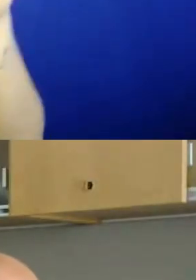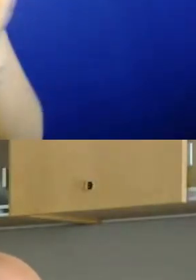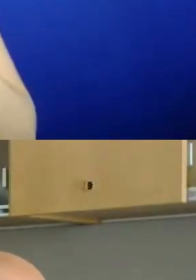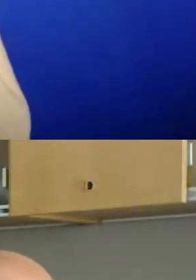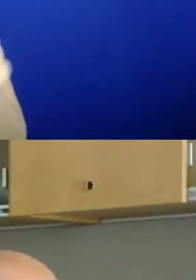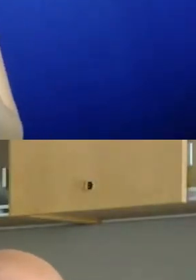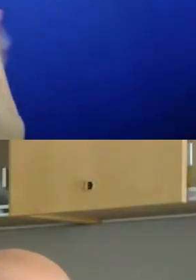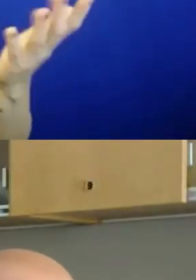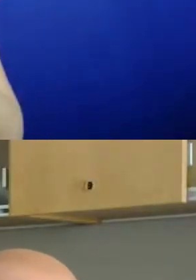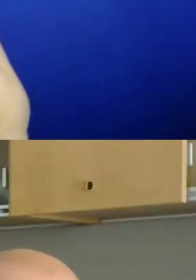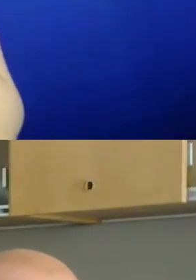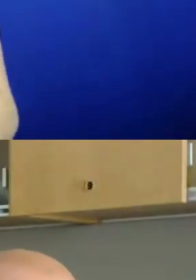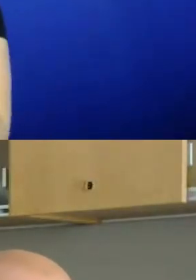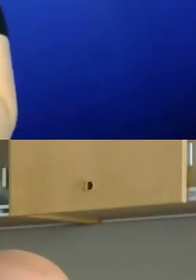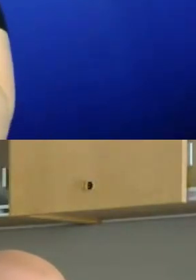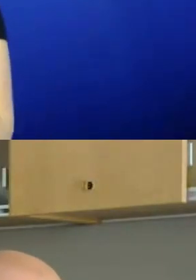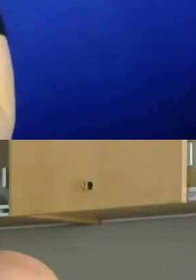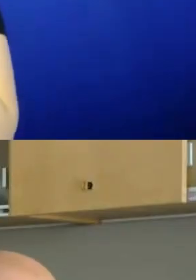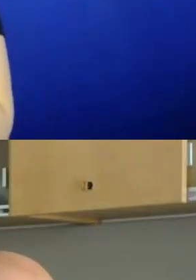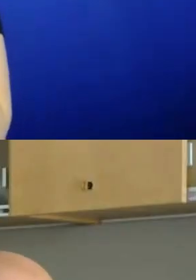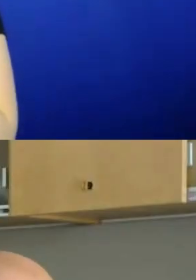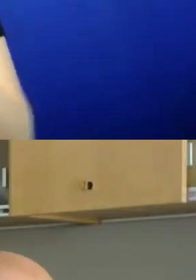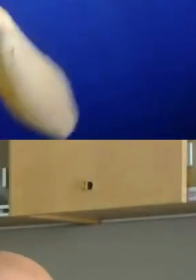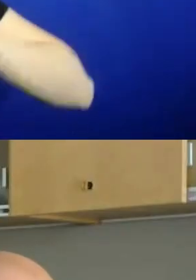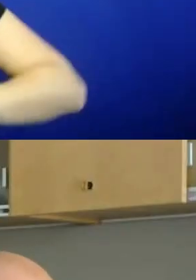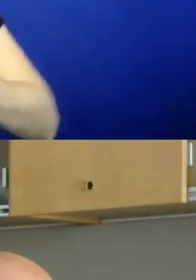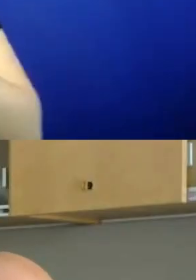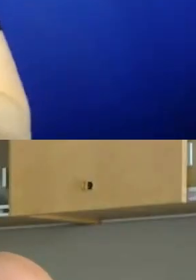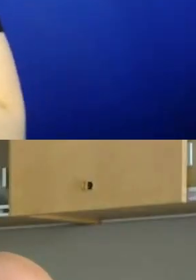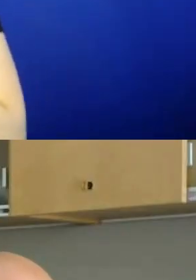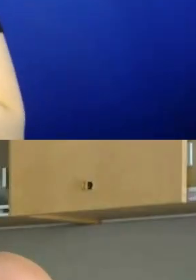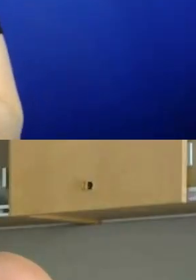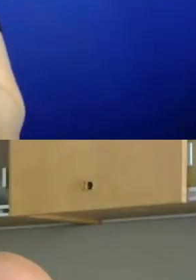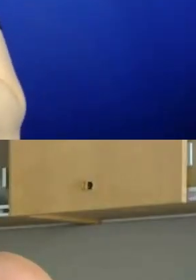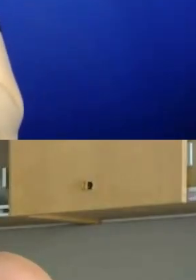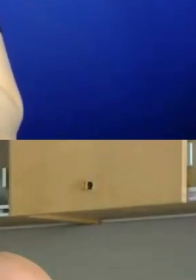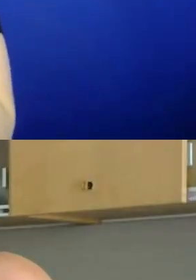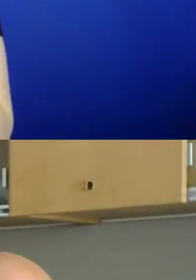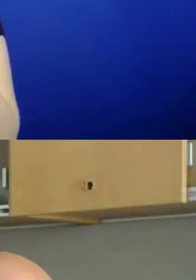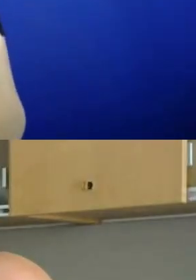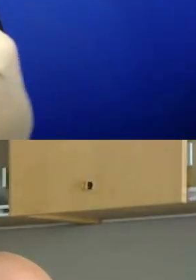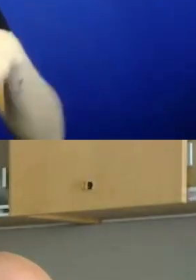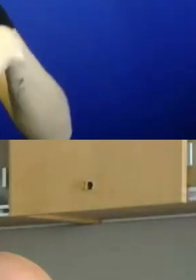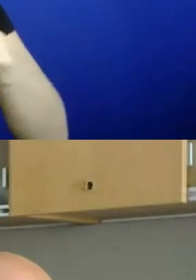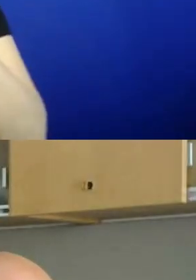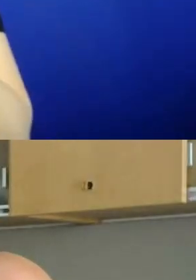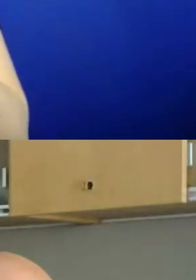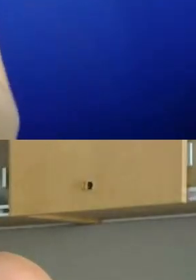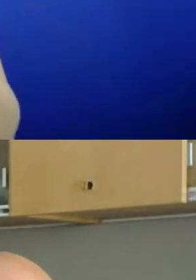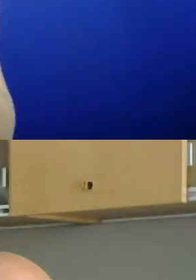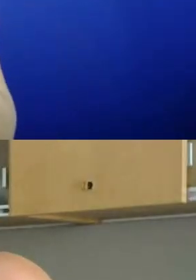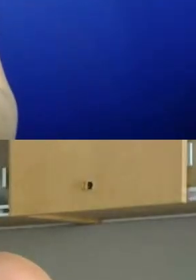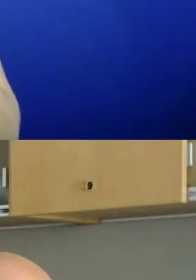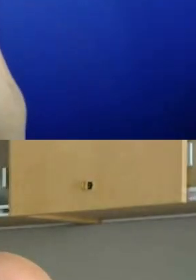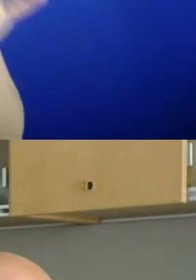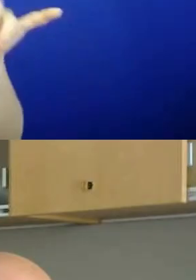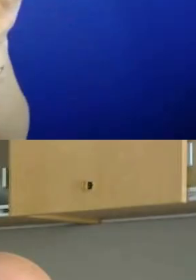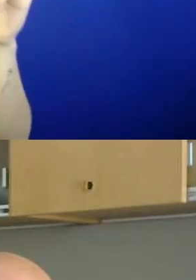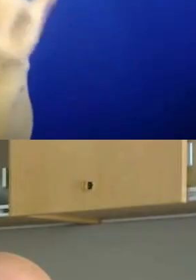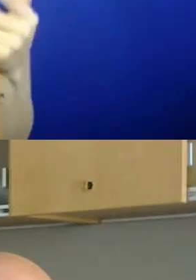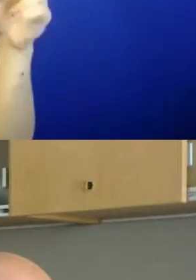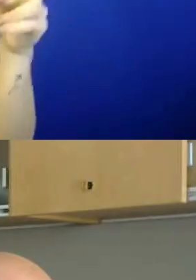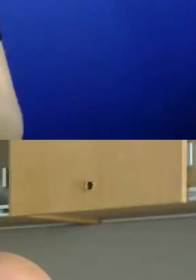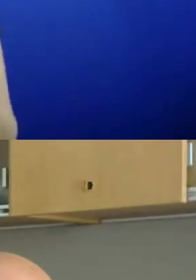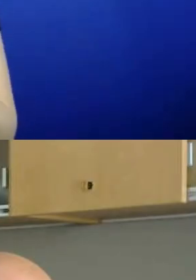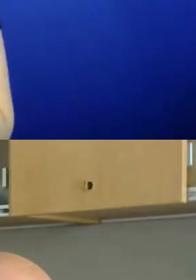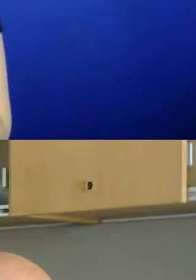tell someone who could benefit from medical marijuana but is nervous about it being a gateway drug? So what would you talk